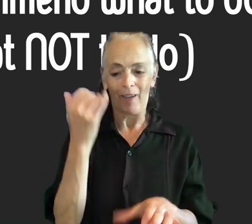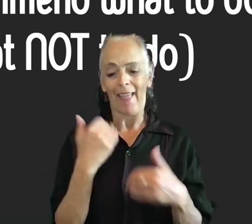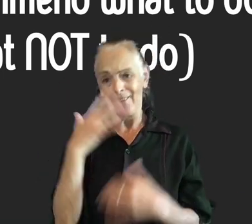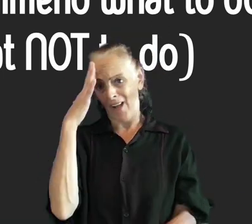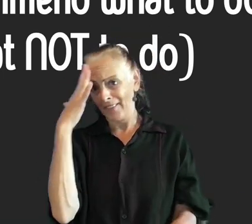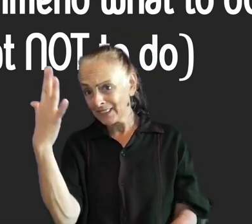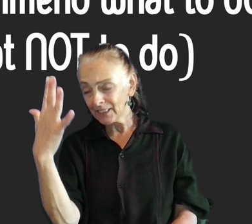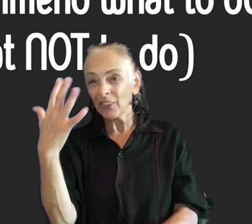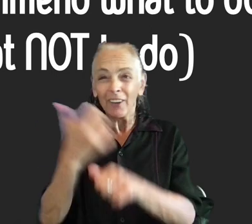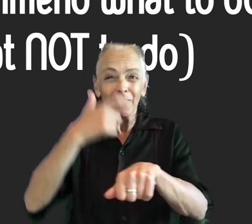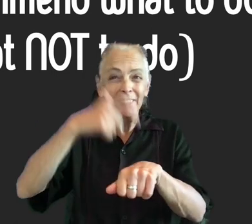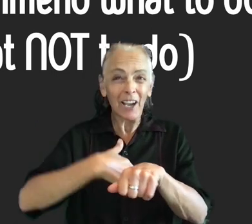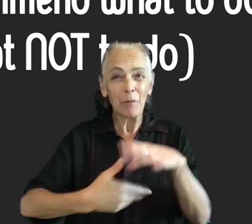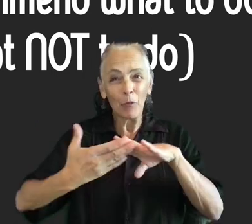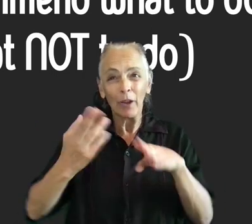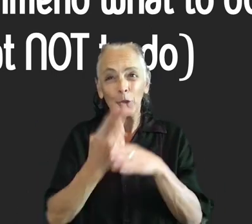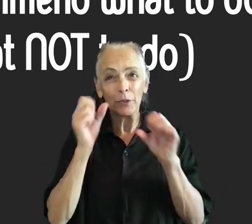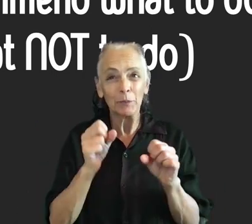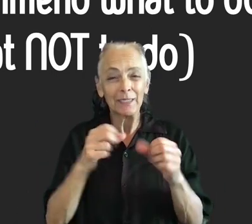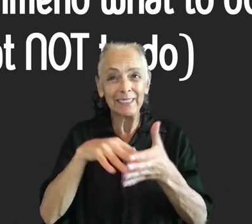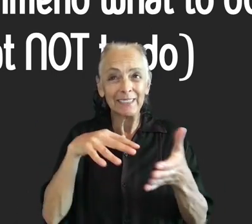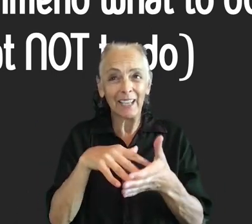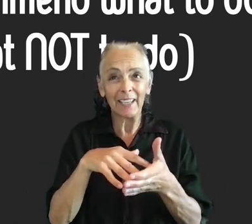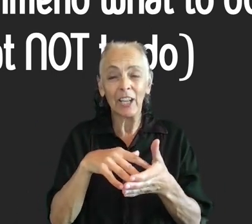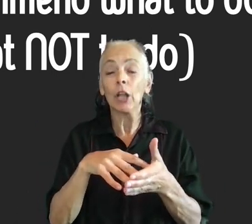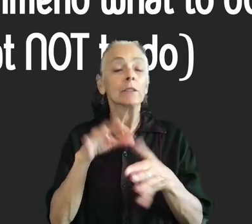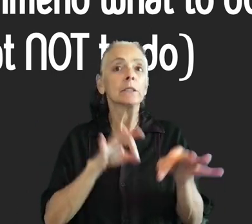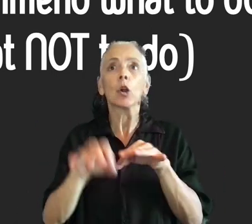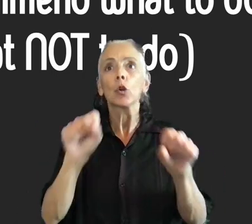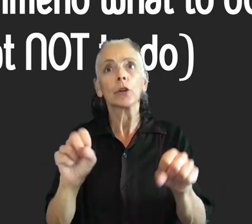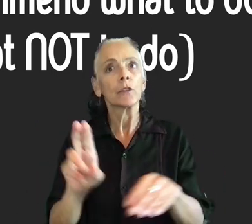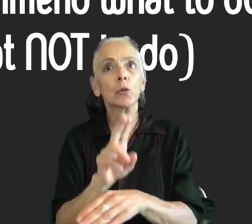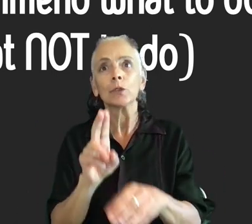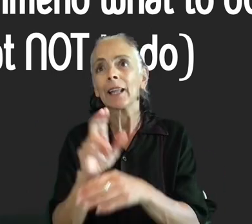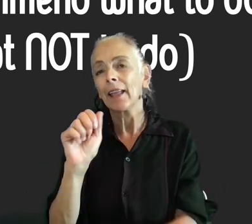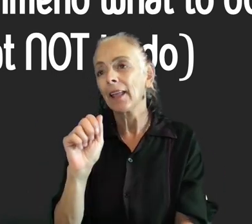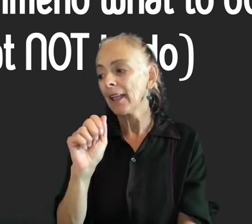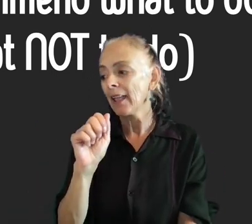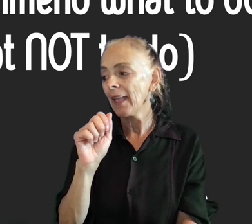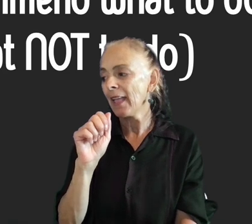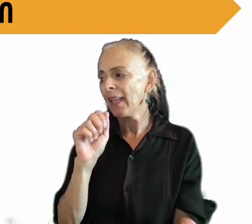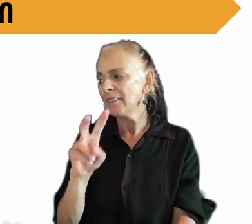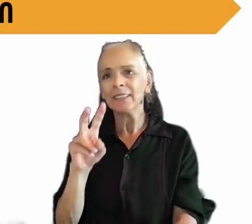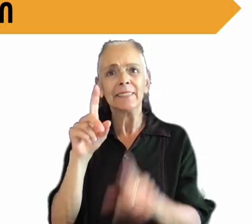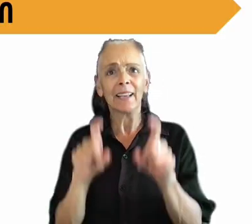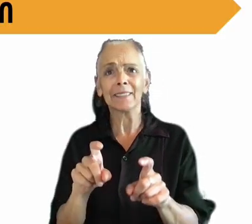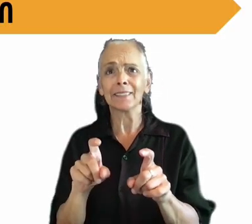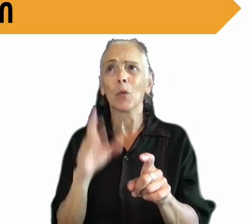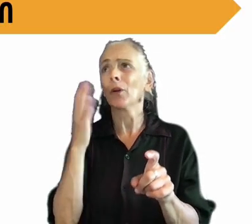for every time i ran a usability study that could have just been an a b test i'd probably have like 35 cents